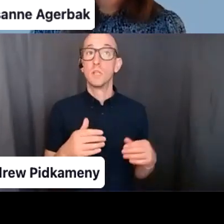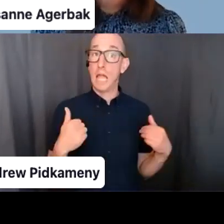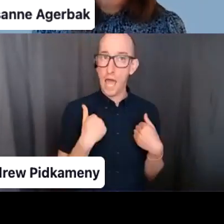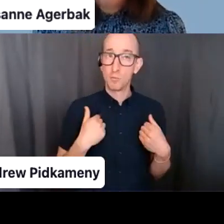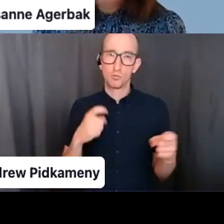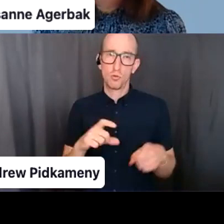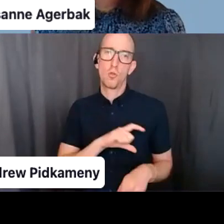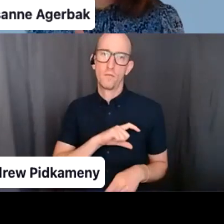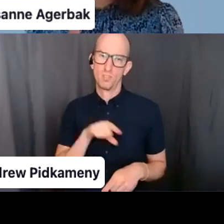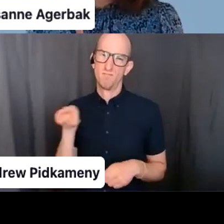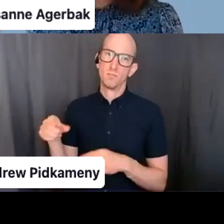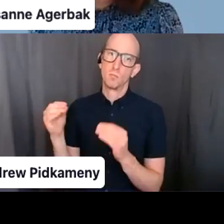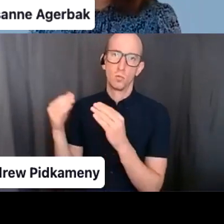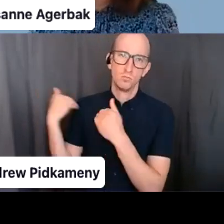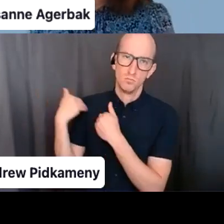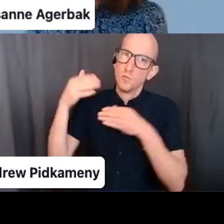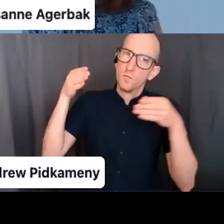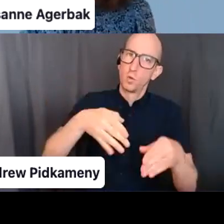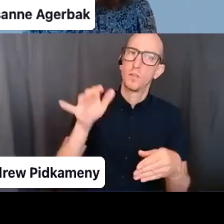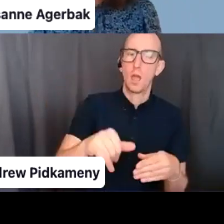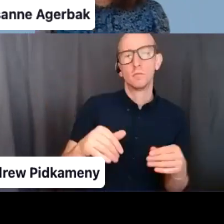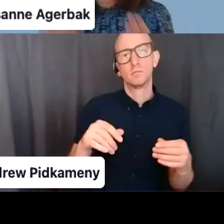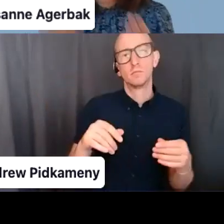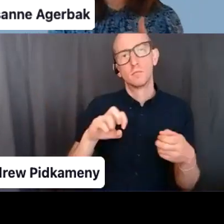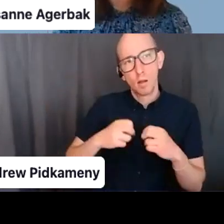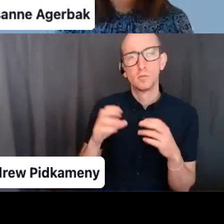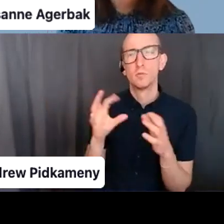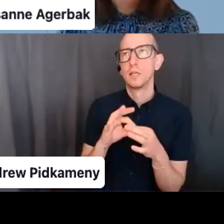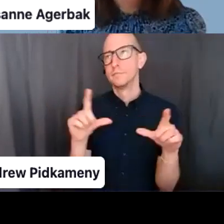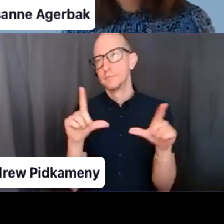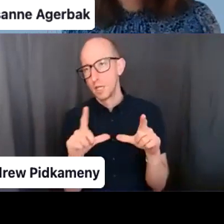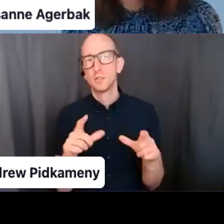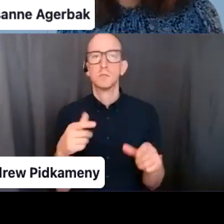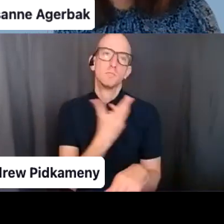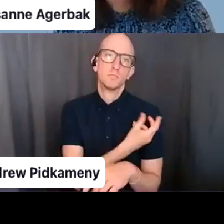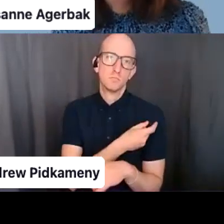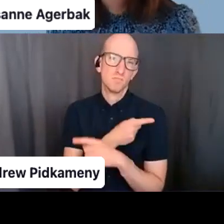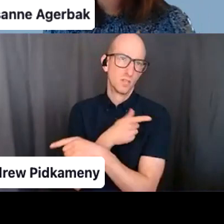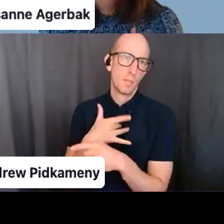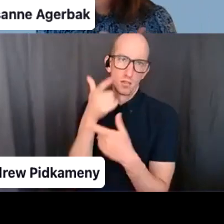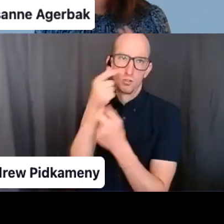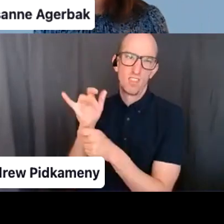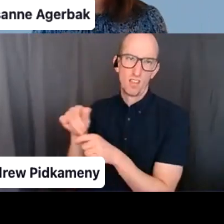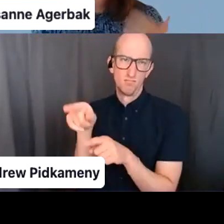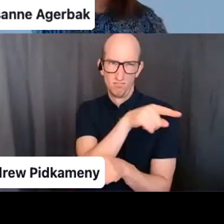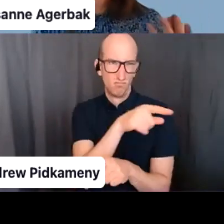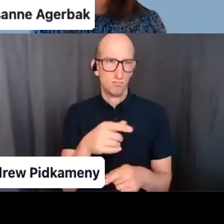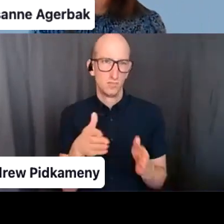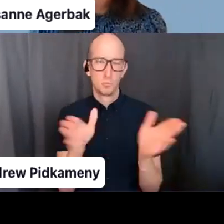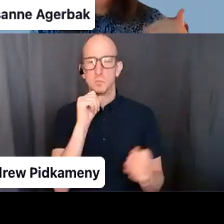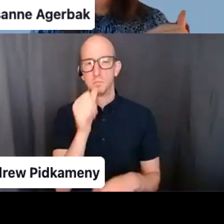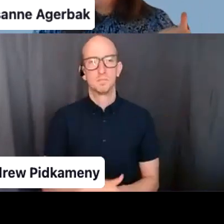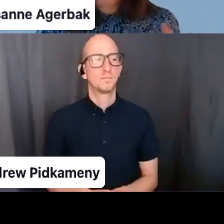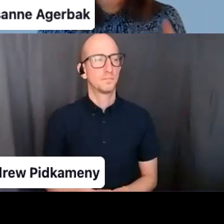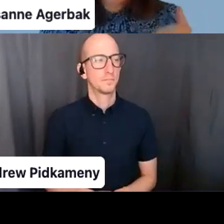officers would deal with any issues around or be interested in. So as well as service